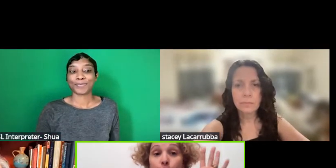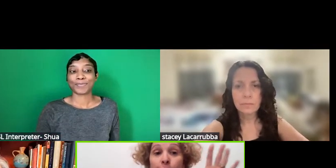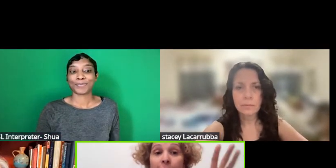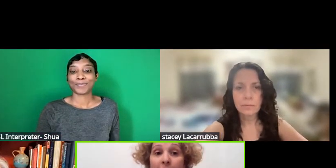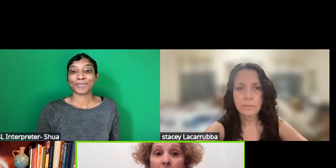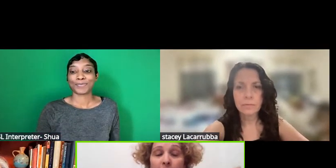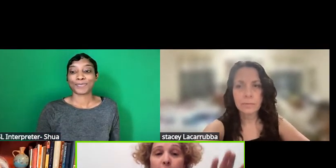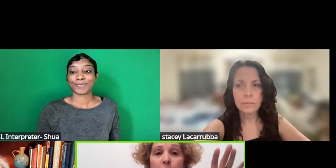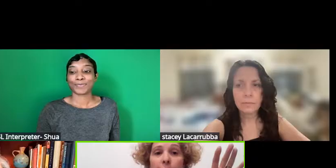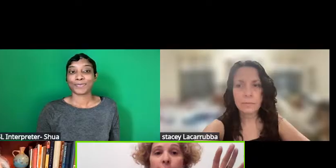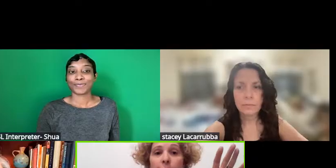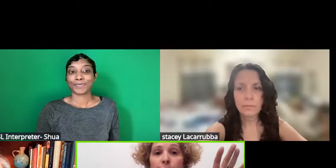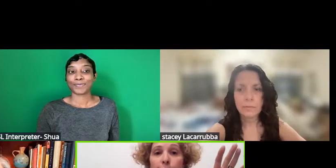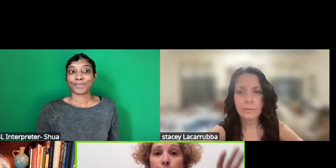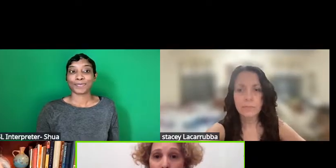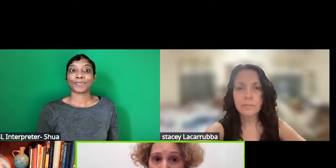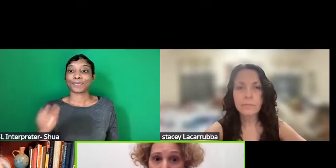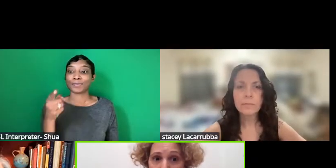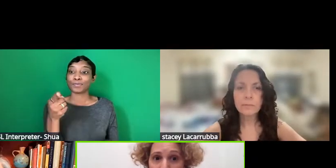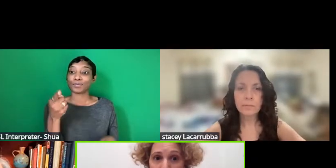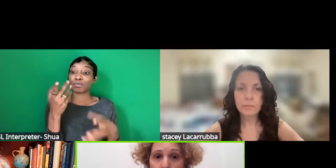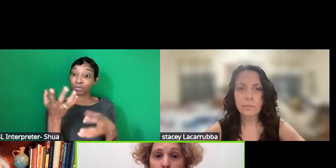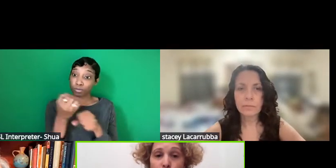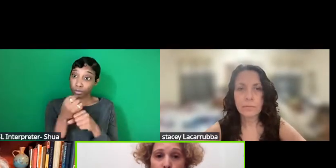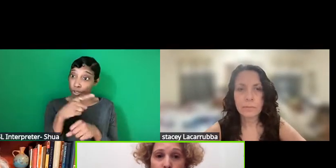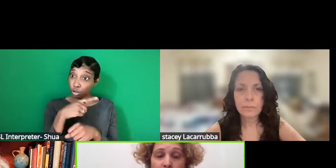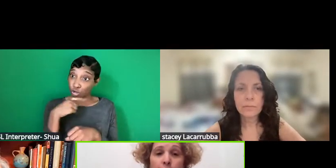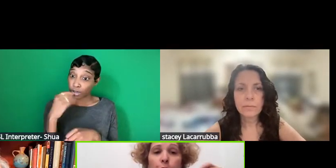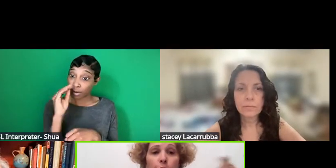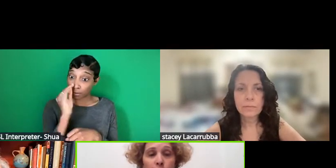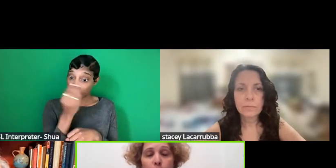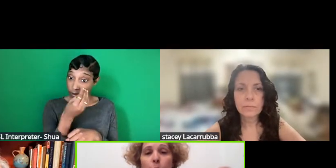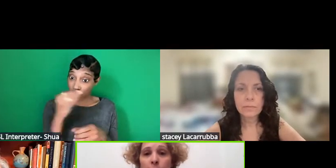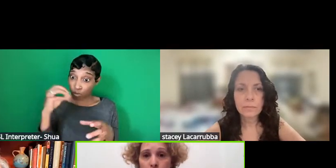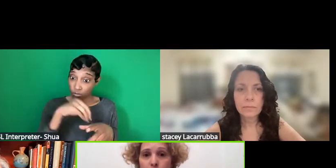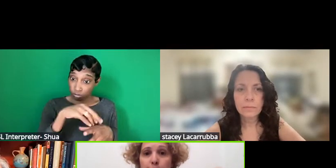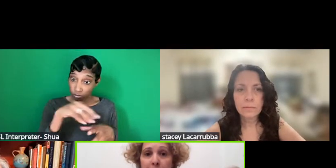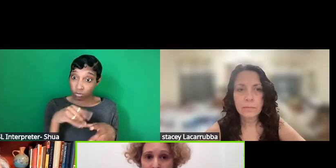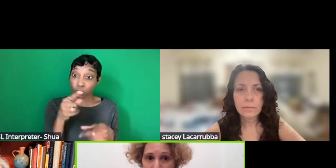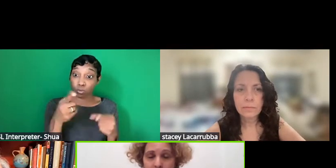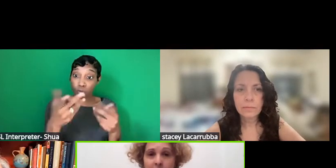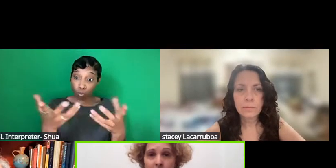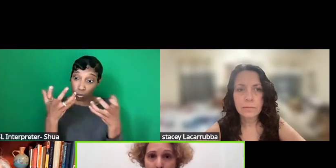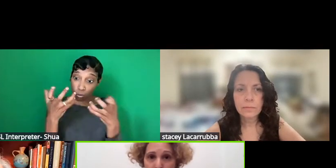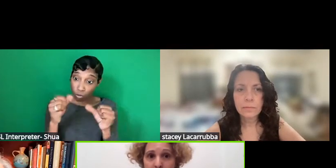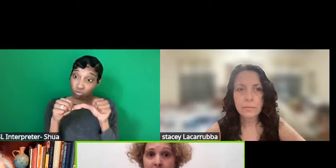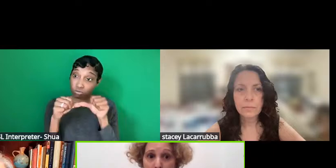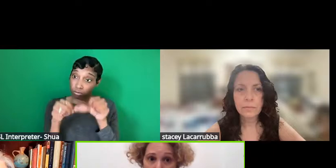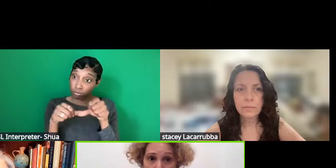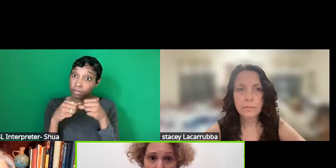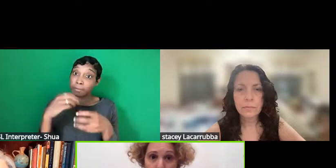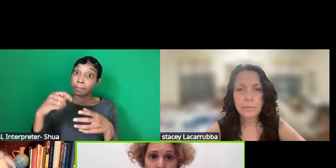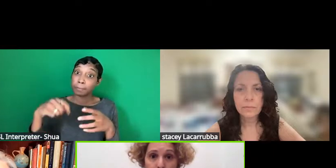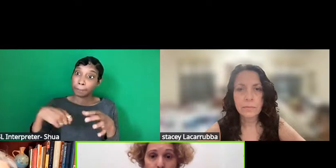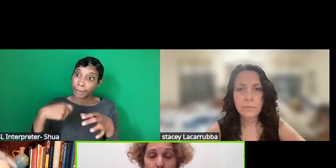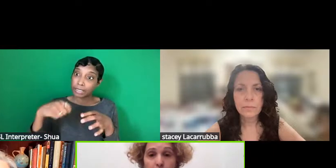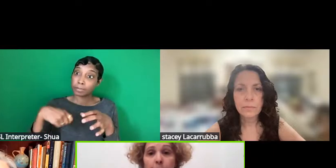let's see. So you've got the dried flowers in there, which is great. And you're going to want to mix that